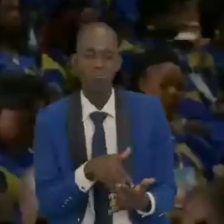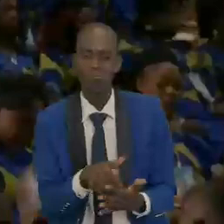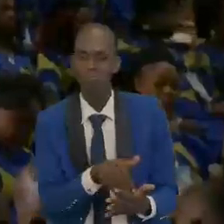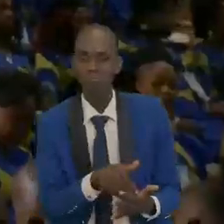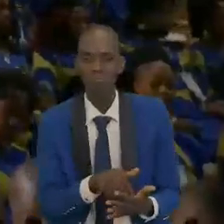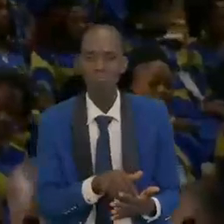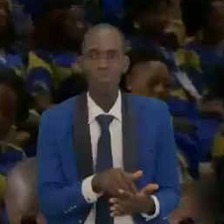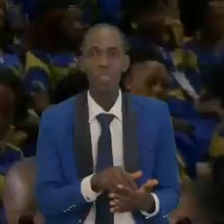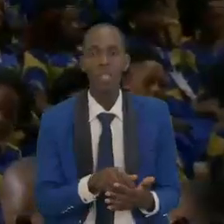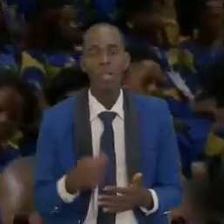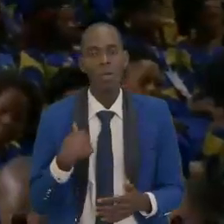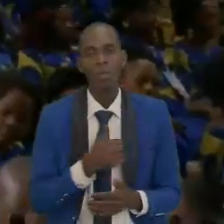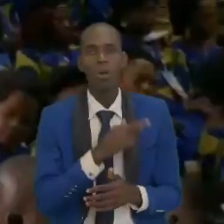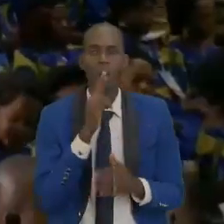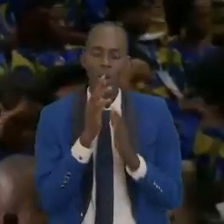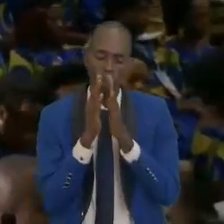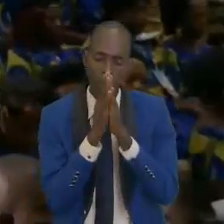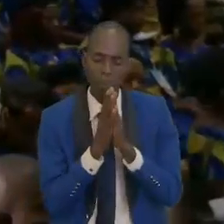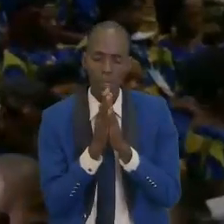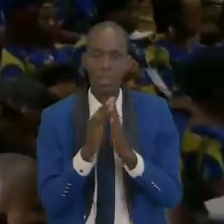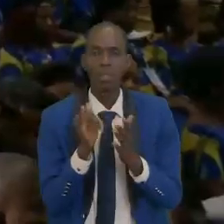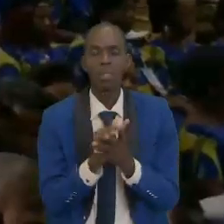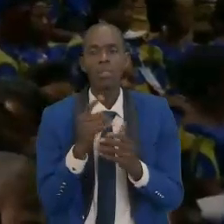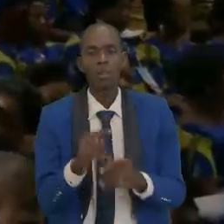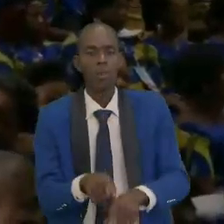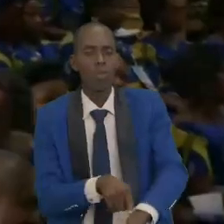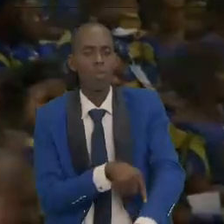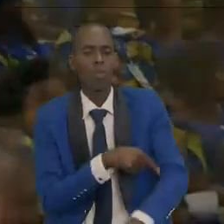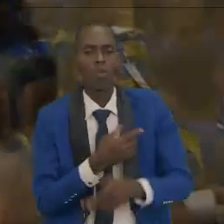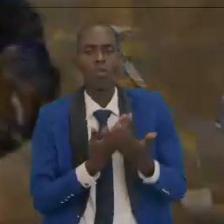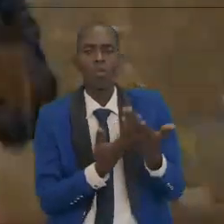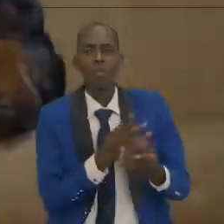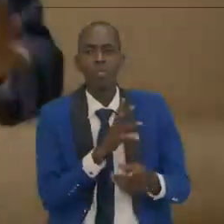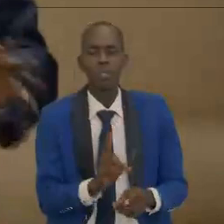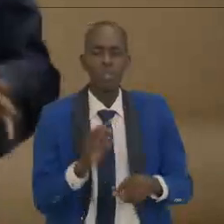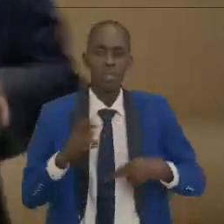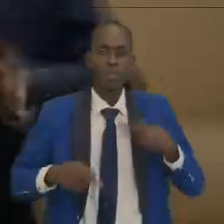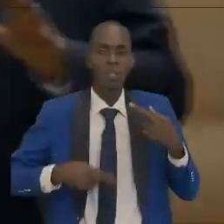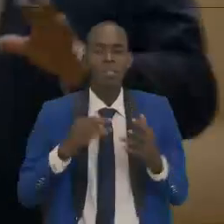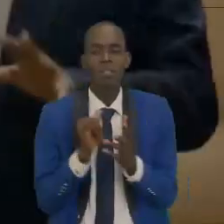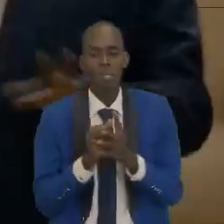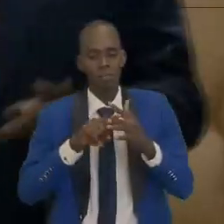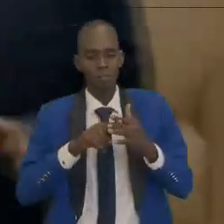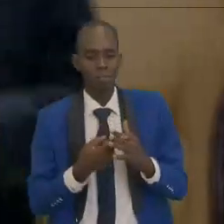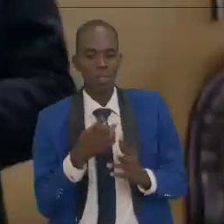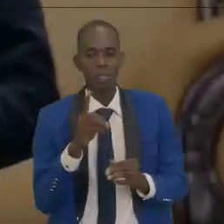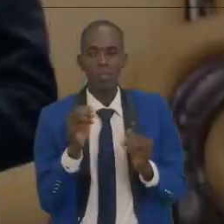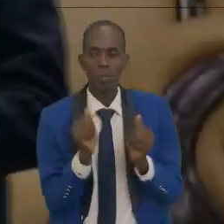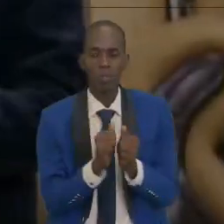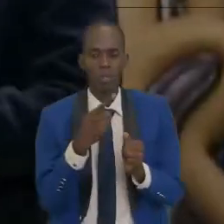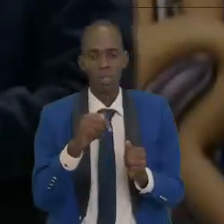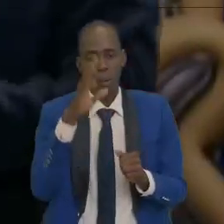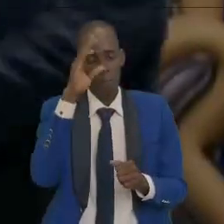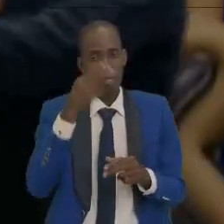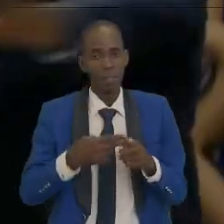and we're praying that the long-awaited Revival that started with a man Elijah